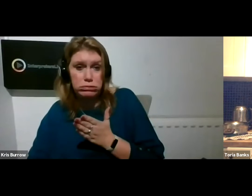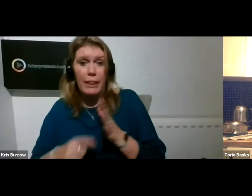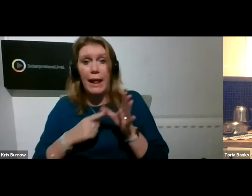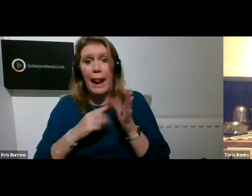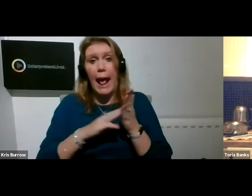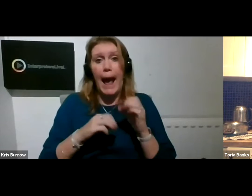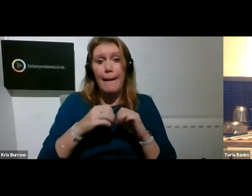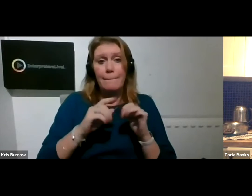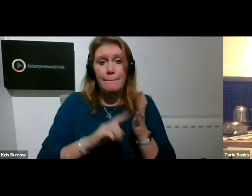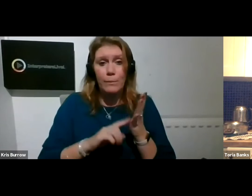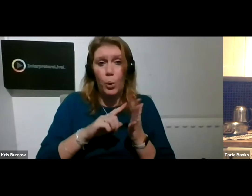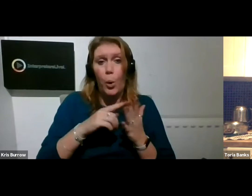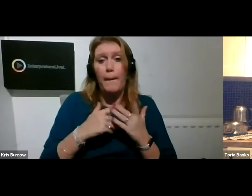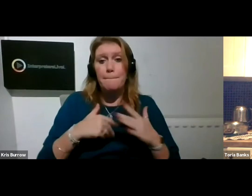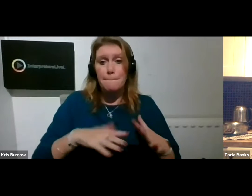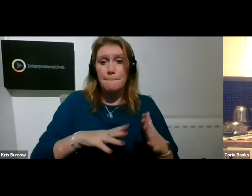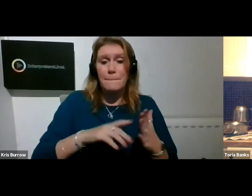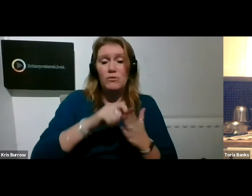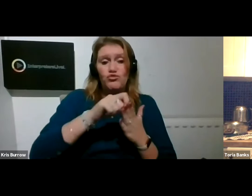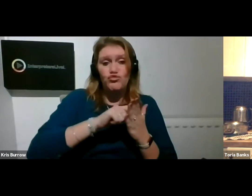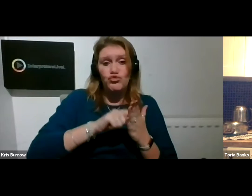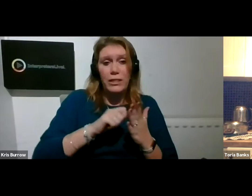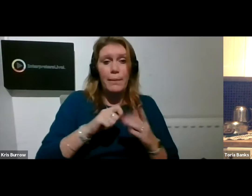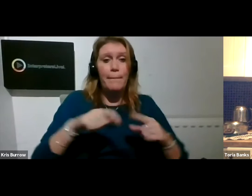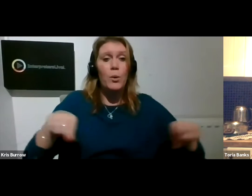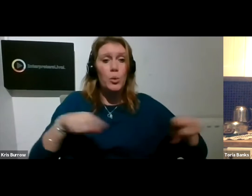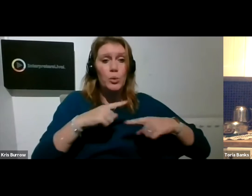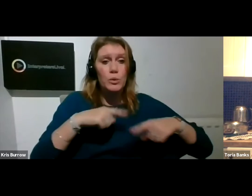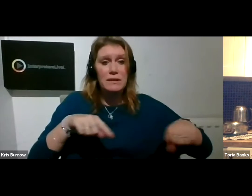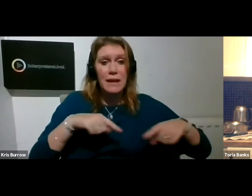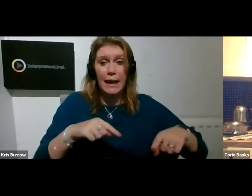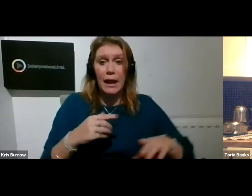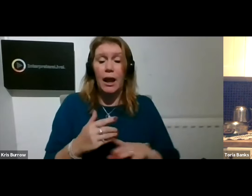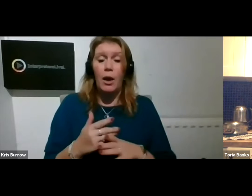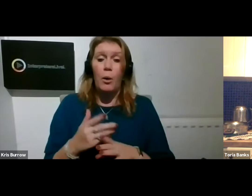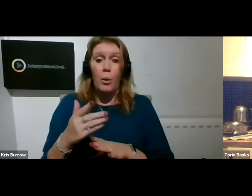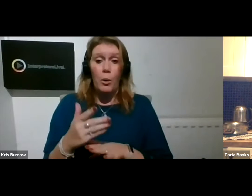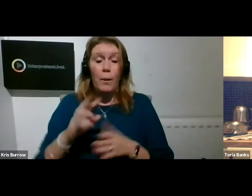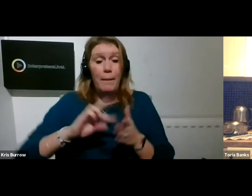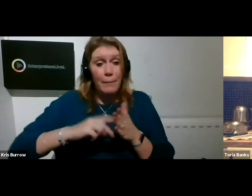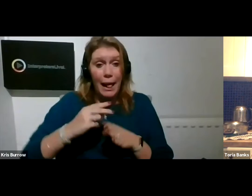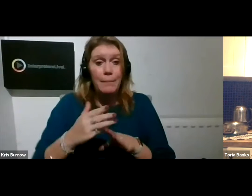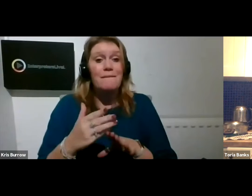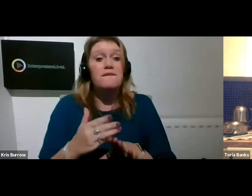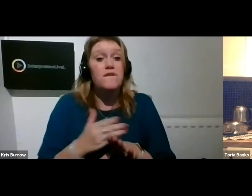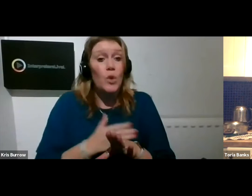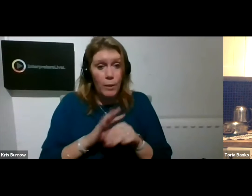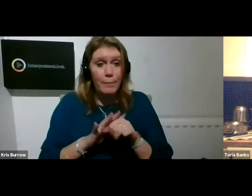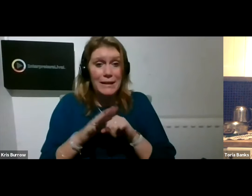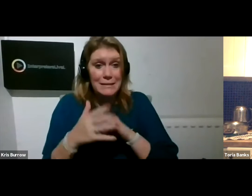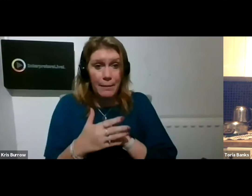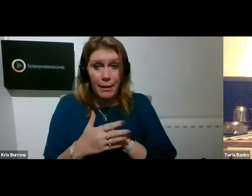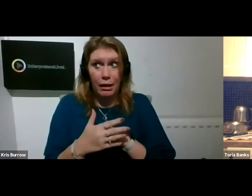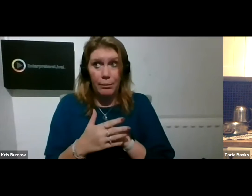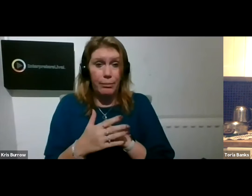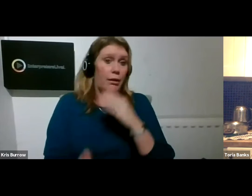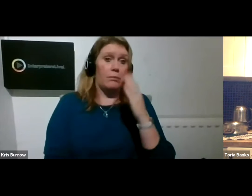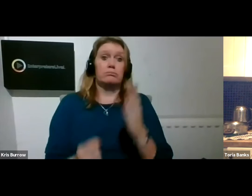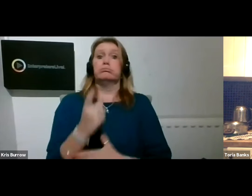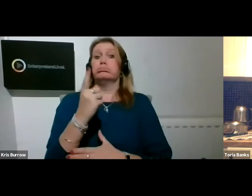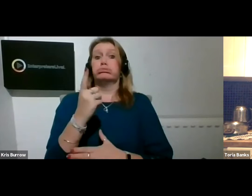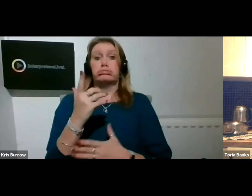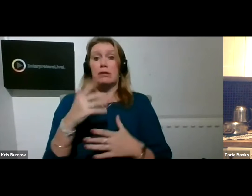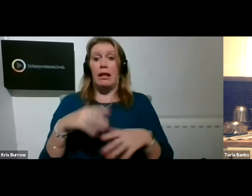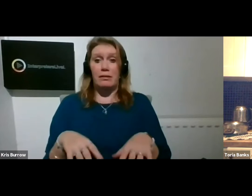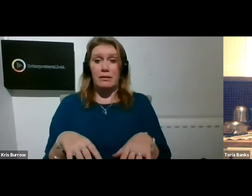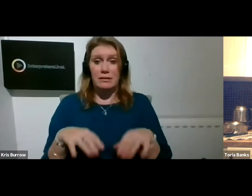Last year, we planned it to do it before the pandemic hit, but then the pandemic arrived right at the